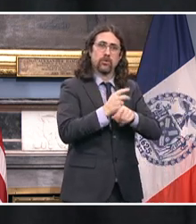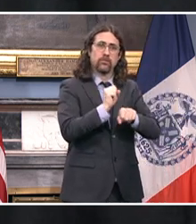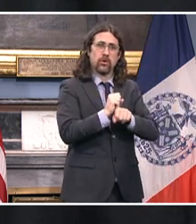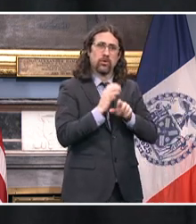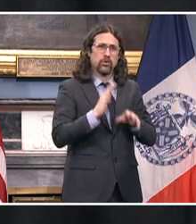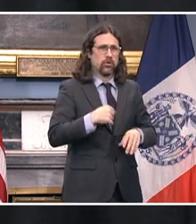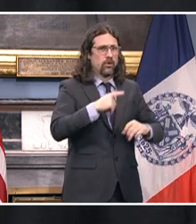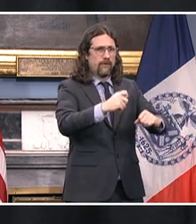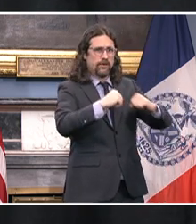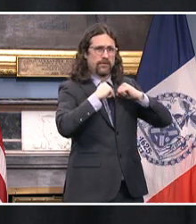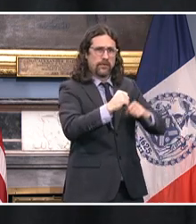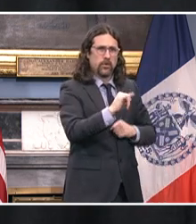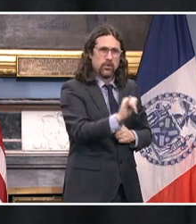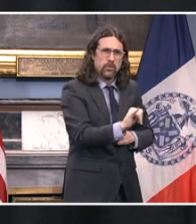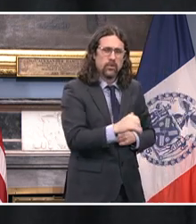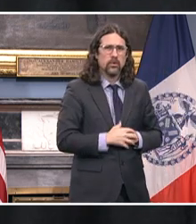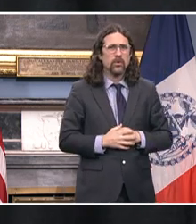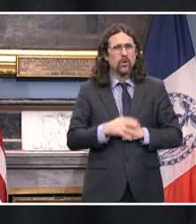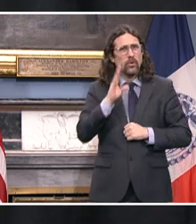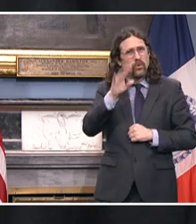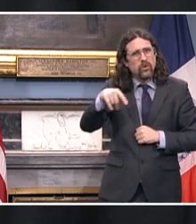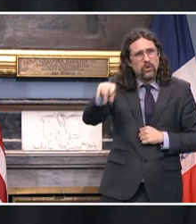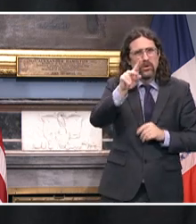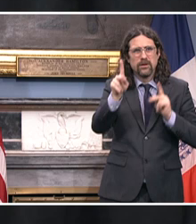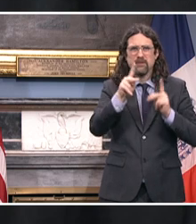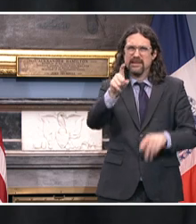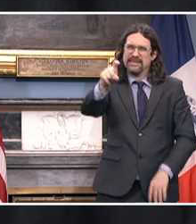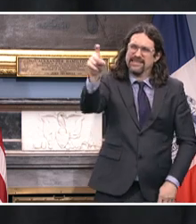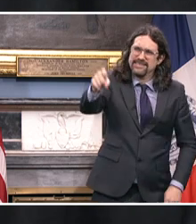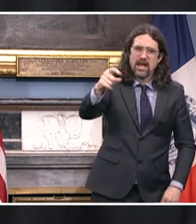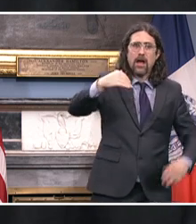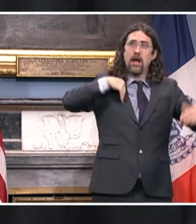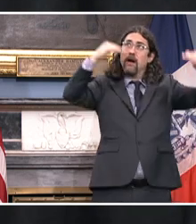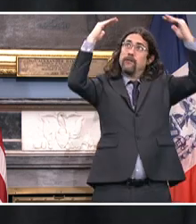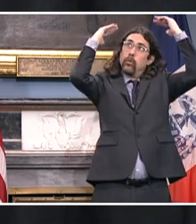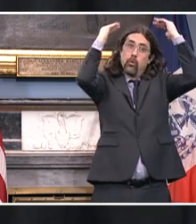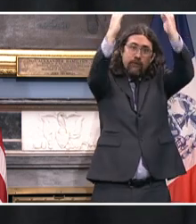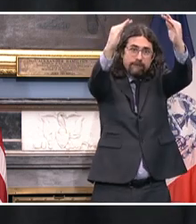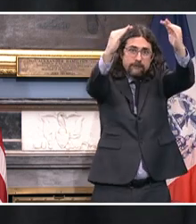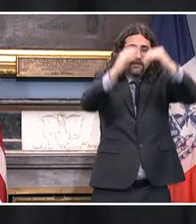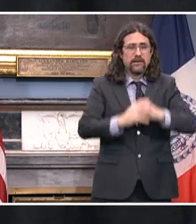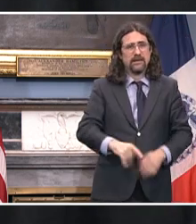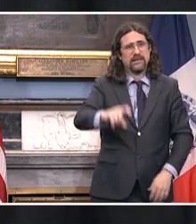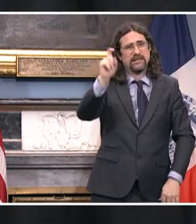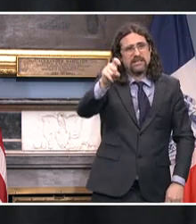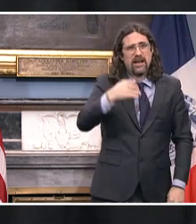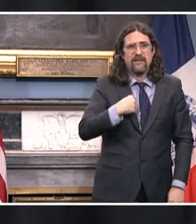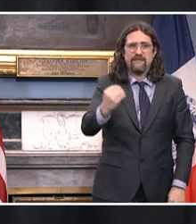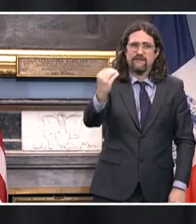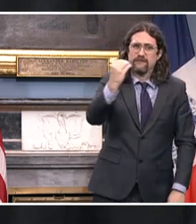eat. We've got to protect people in every way, and we will in this city. We will not let any New